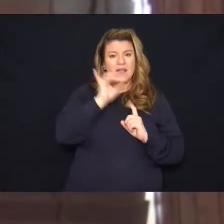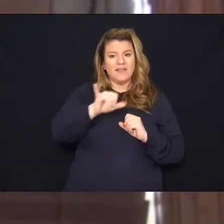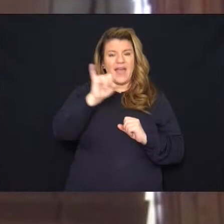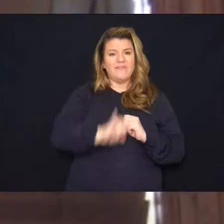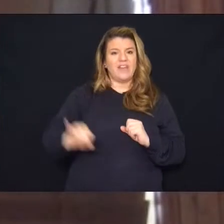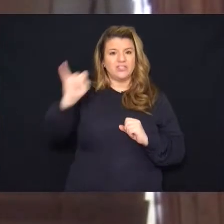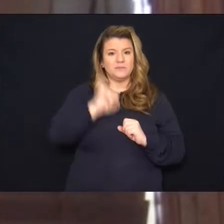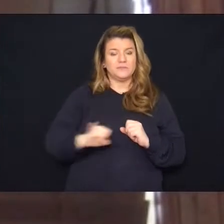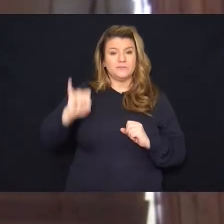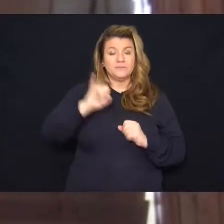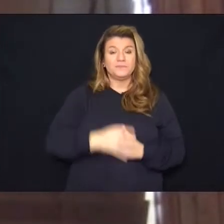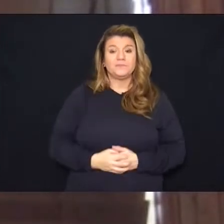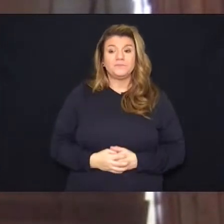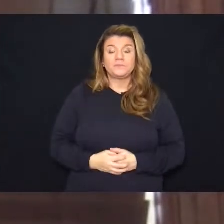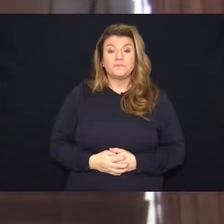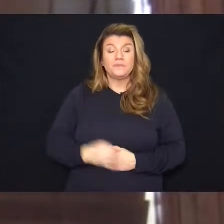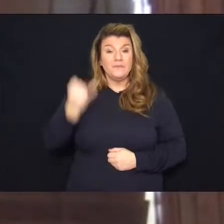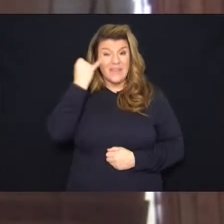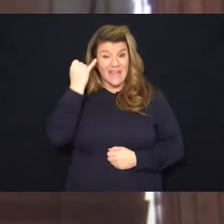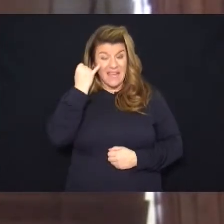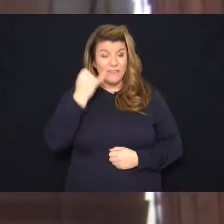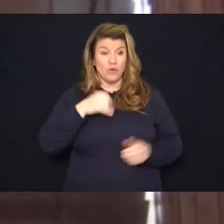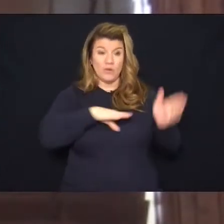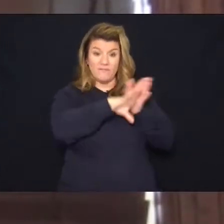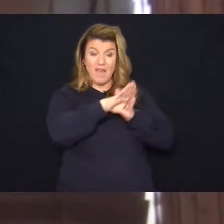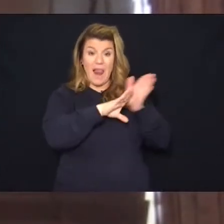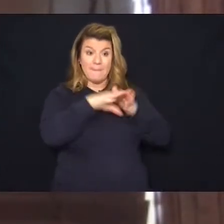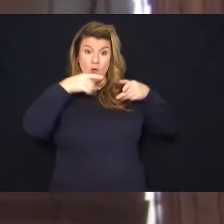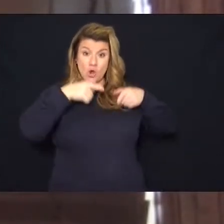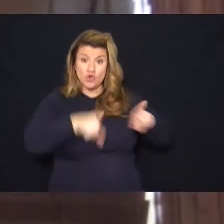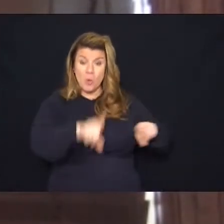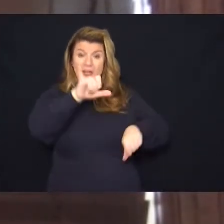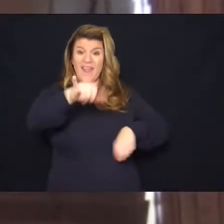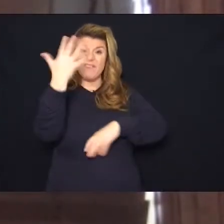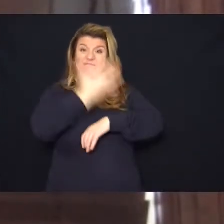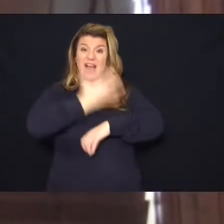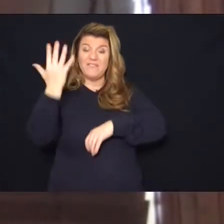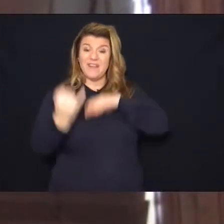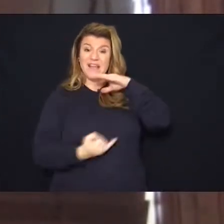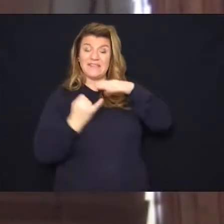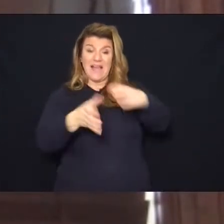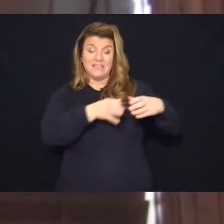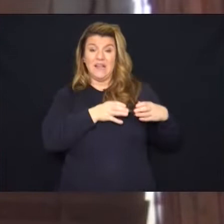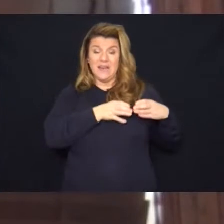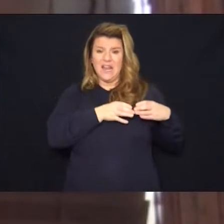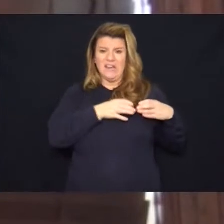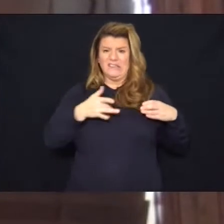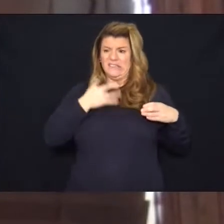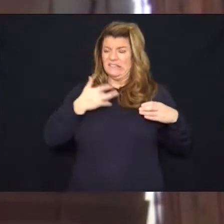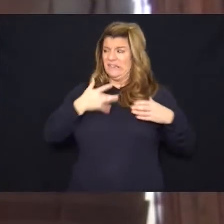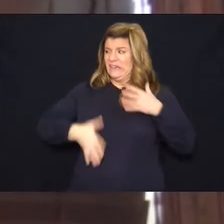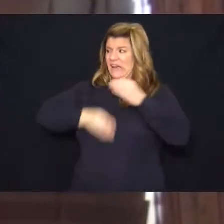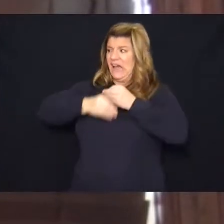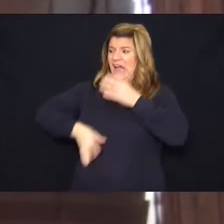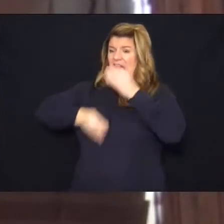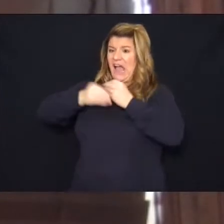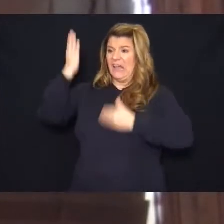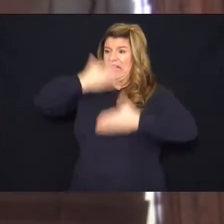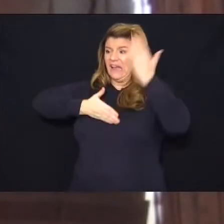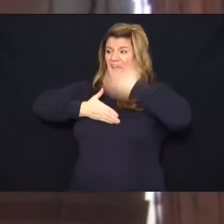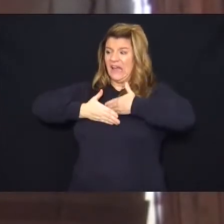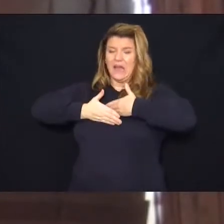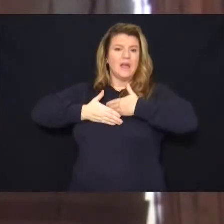infection. If you do develop symptoms at any time during the isolation or quarantine period, you should get tested, and the